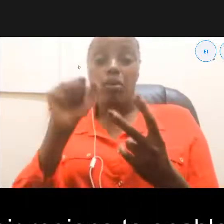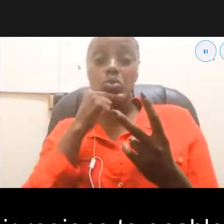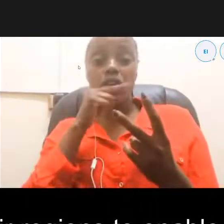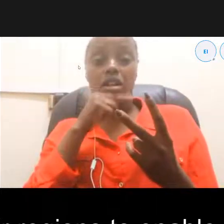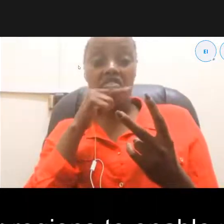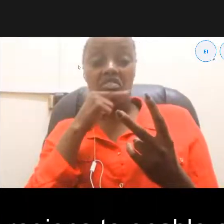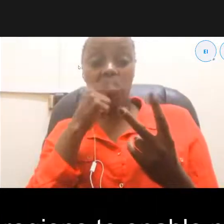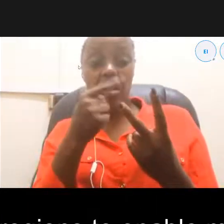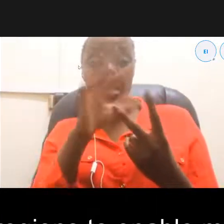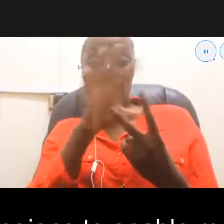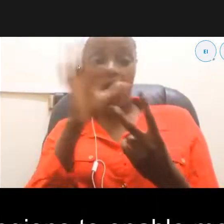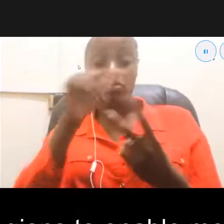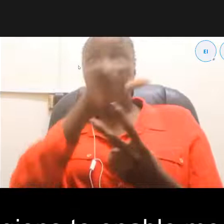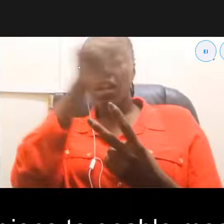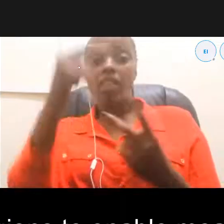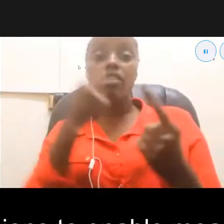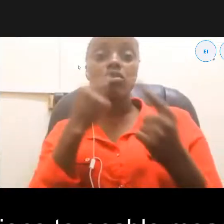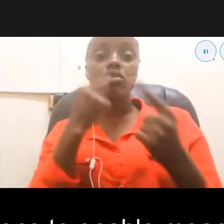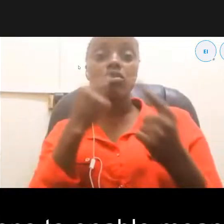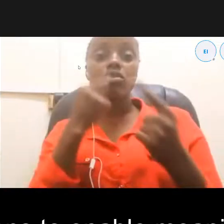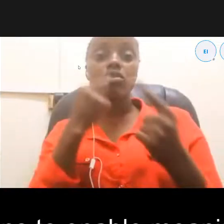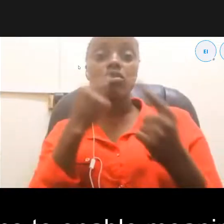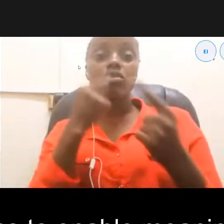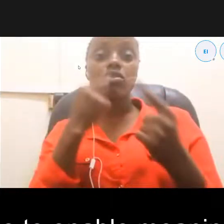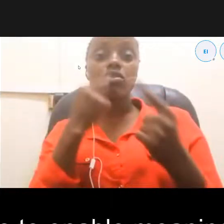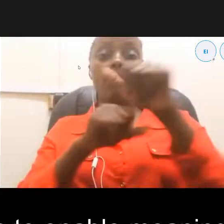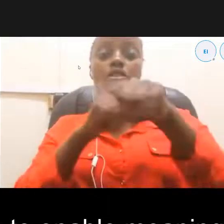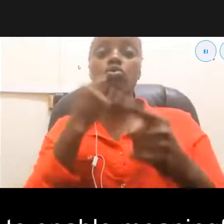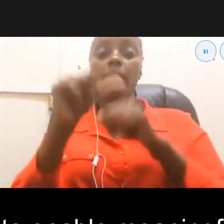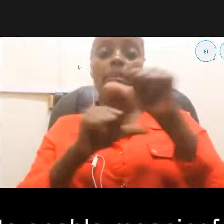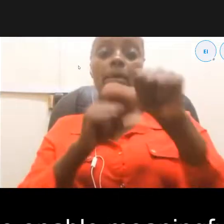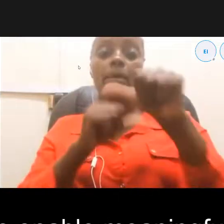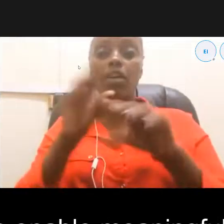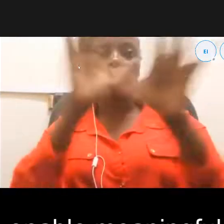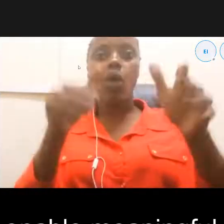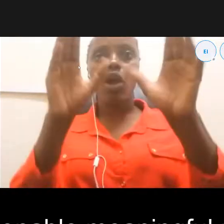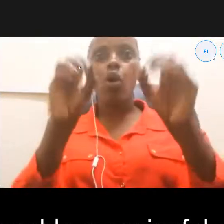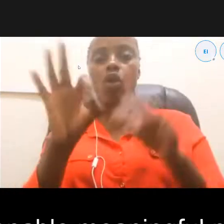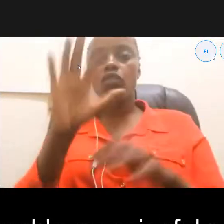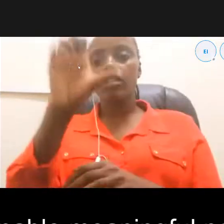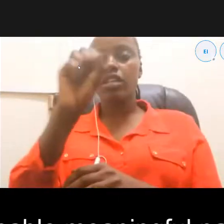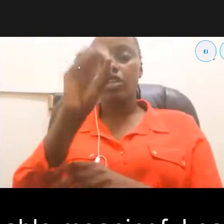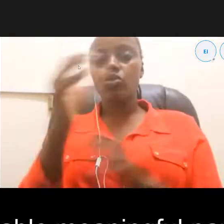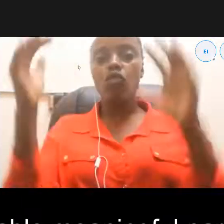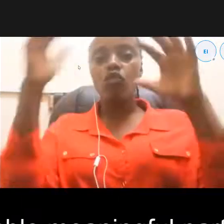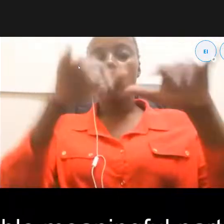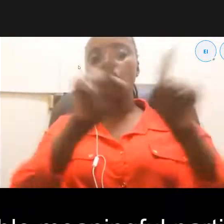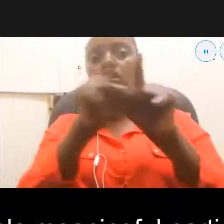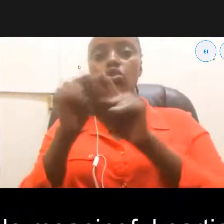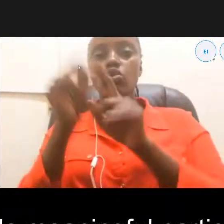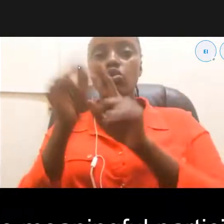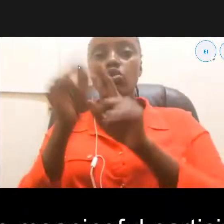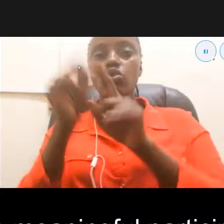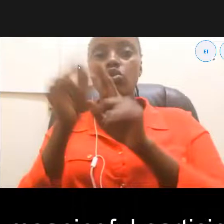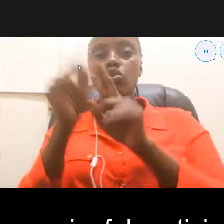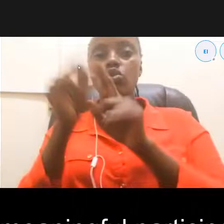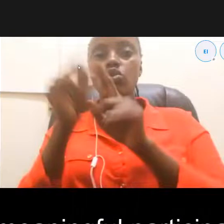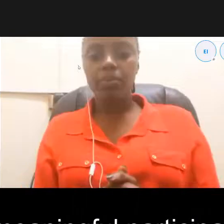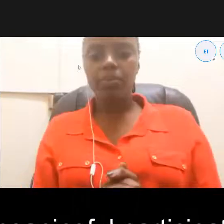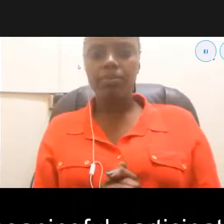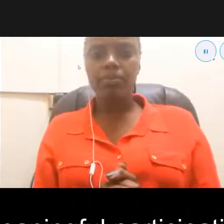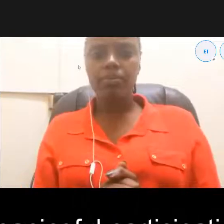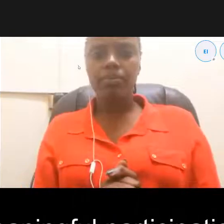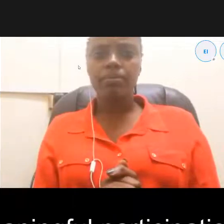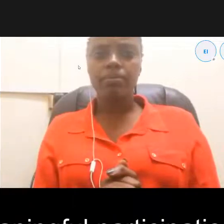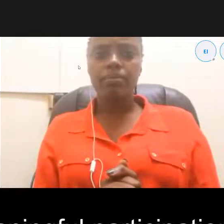he was talking about when he talked about a clear direction of CSO Forum and plans. Thank you.